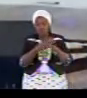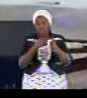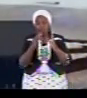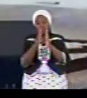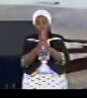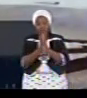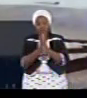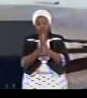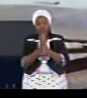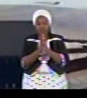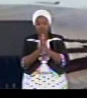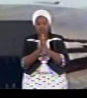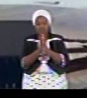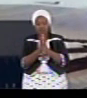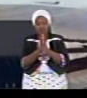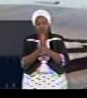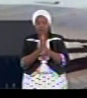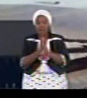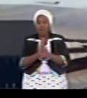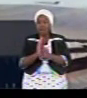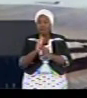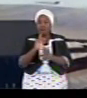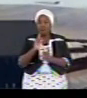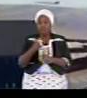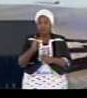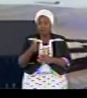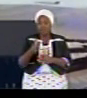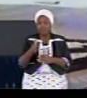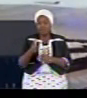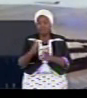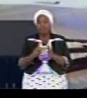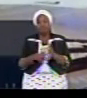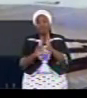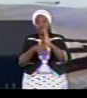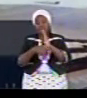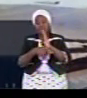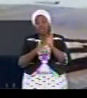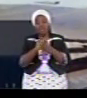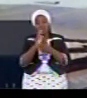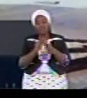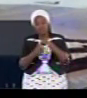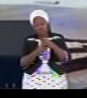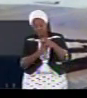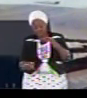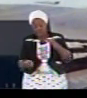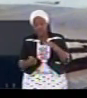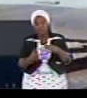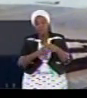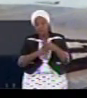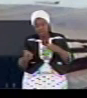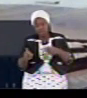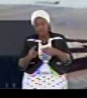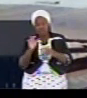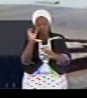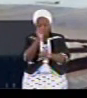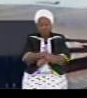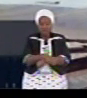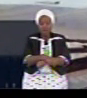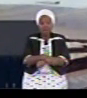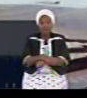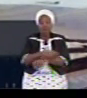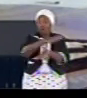pray eventually that to escape, overcome, conquer all